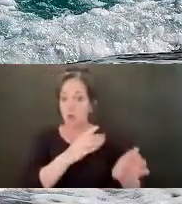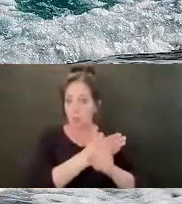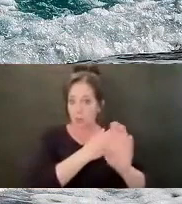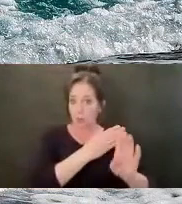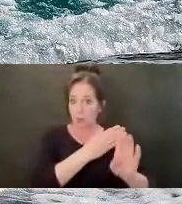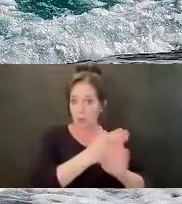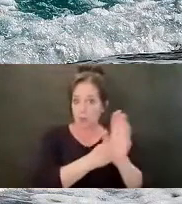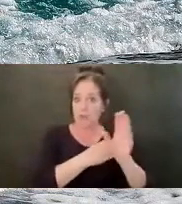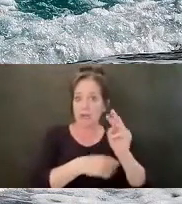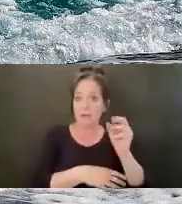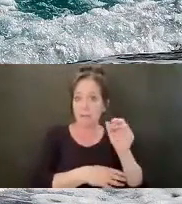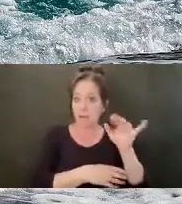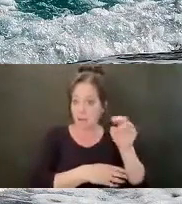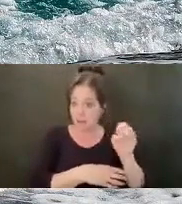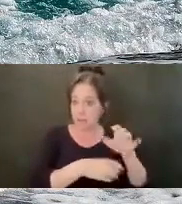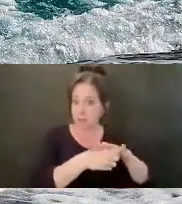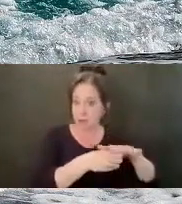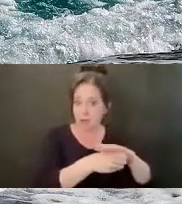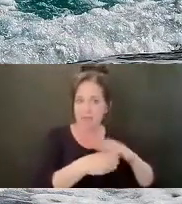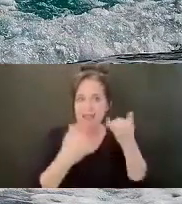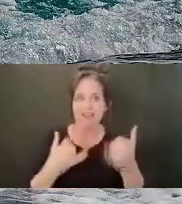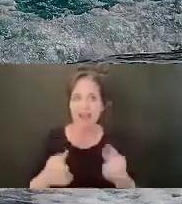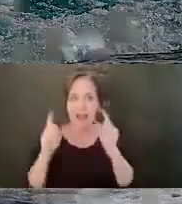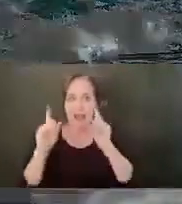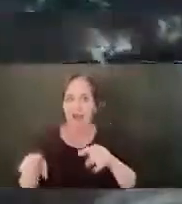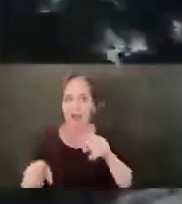live at the Pueblo Zoo.